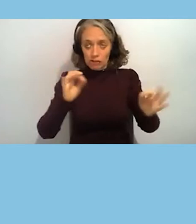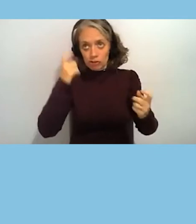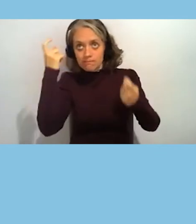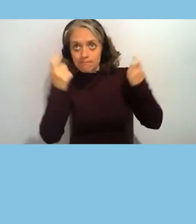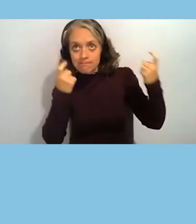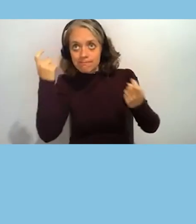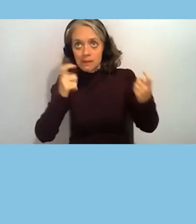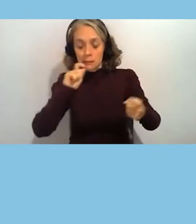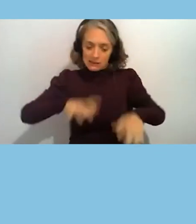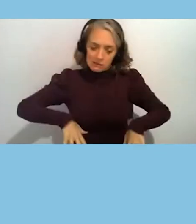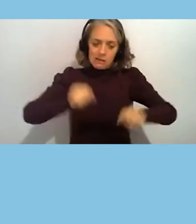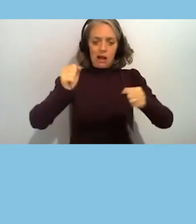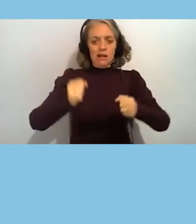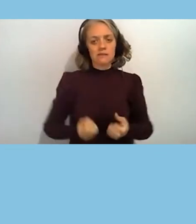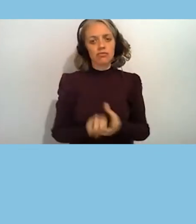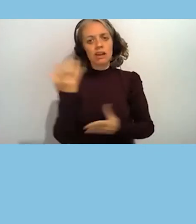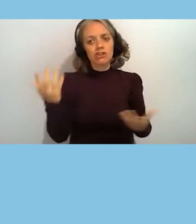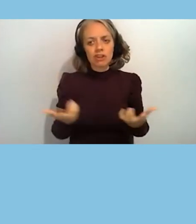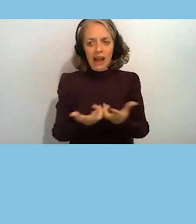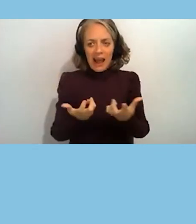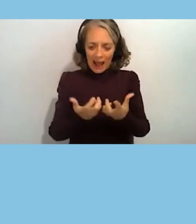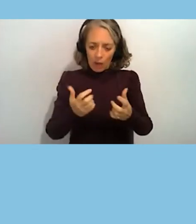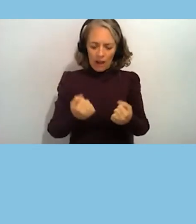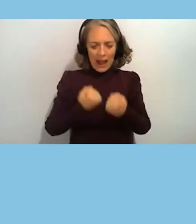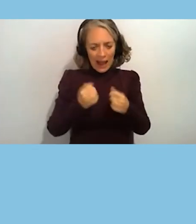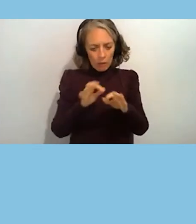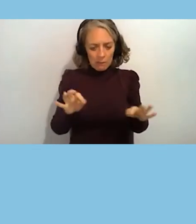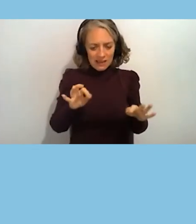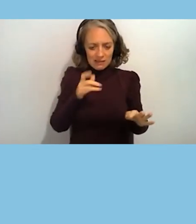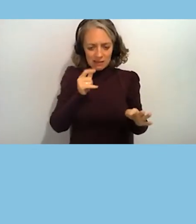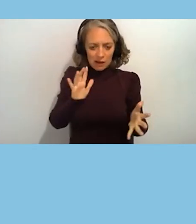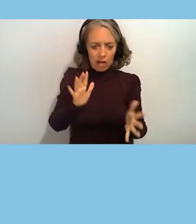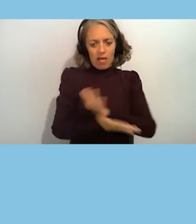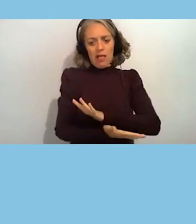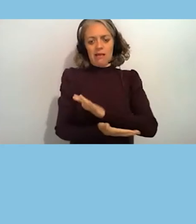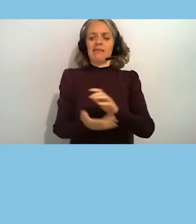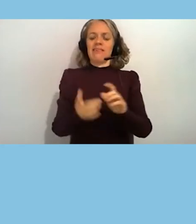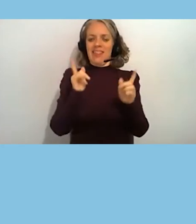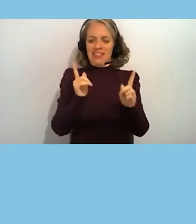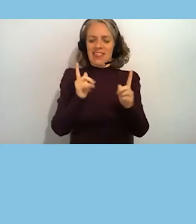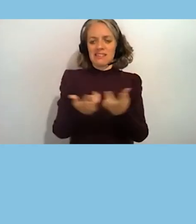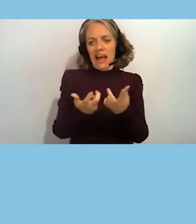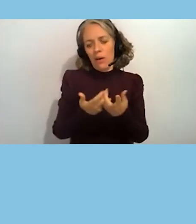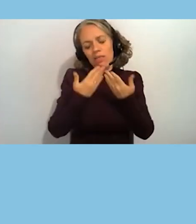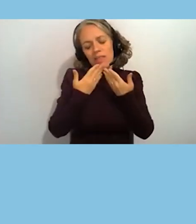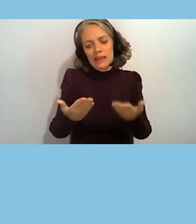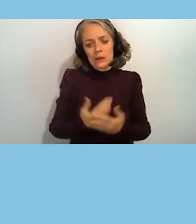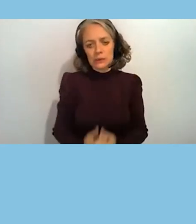anew, asking how we can disturb our peace. And I think that's how we can do it. Thanks very much.